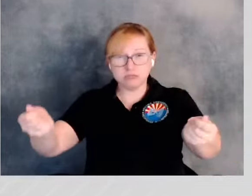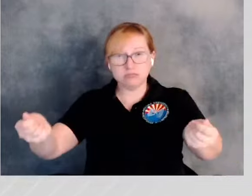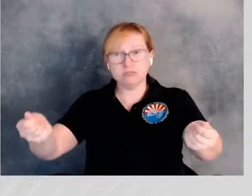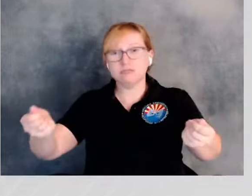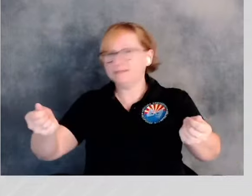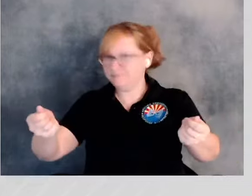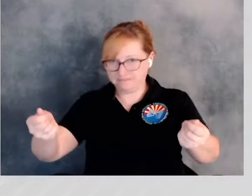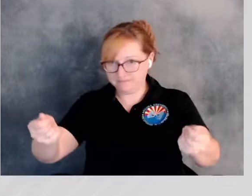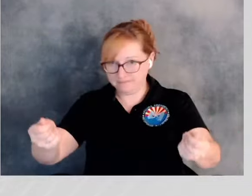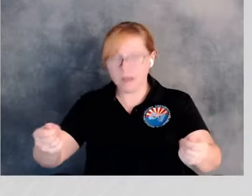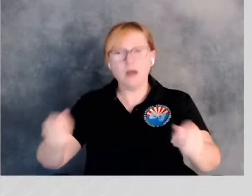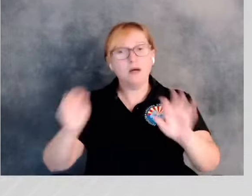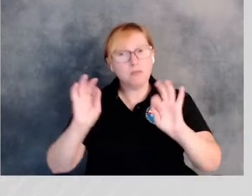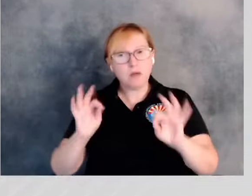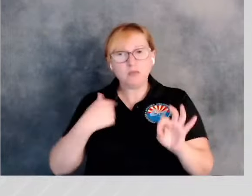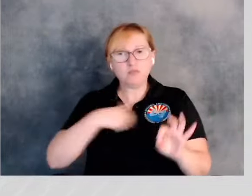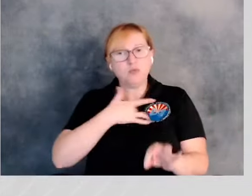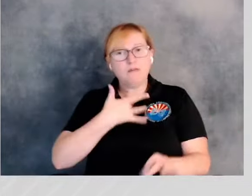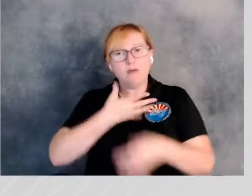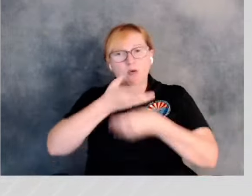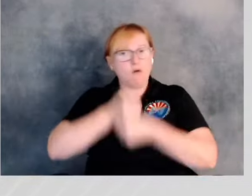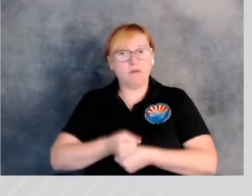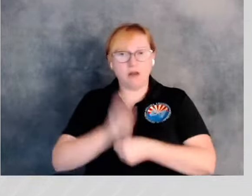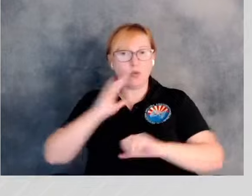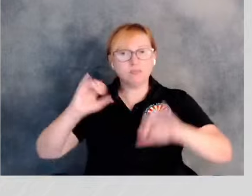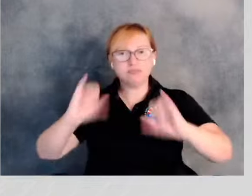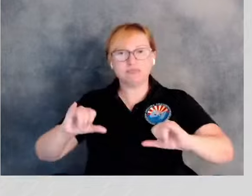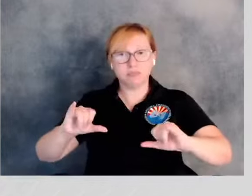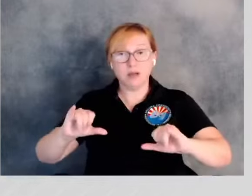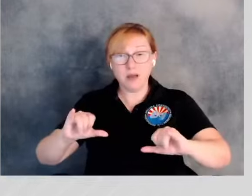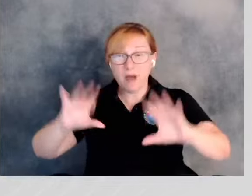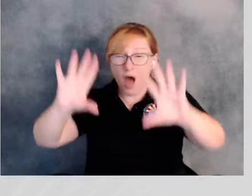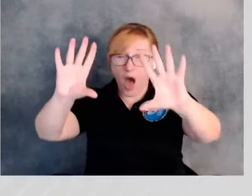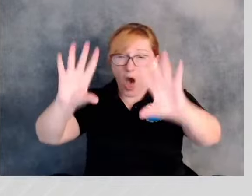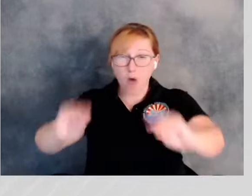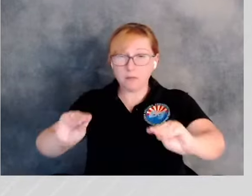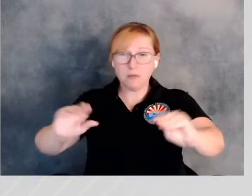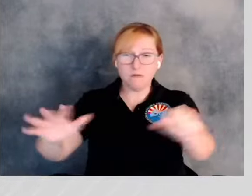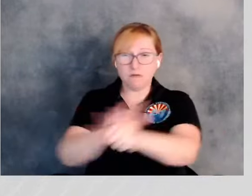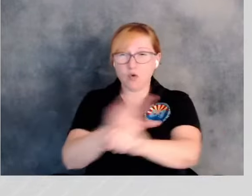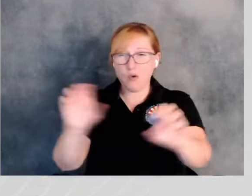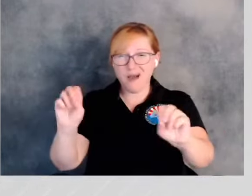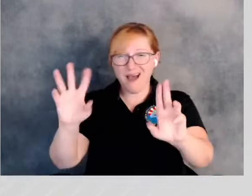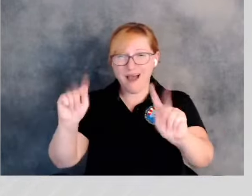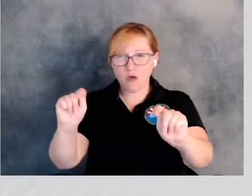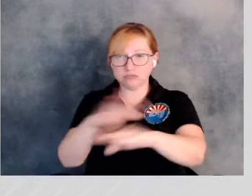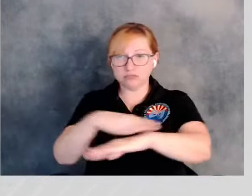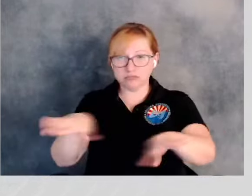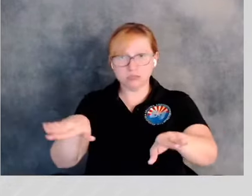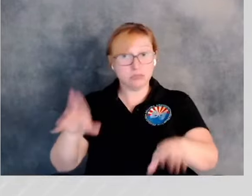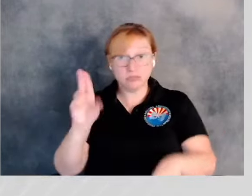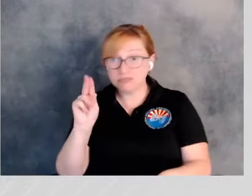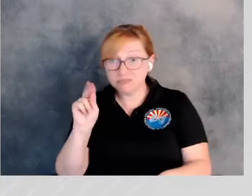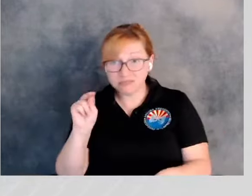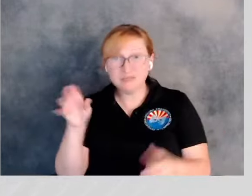very confident in. But it's not out, and the conditions around that fire continue to be extreme. So I want to